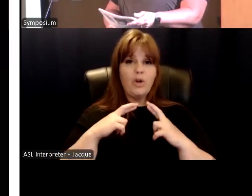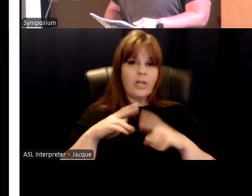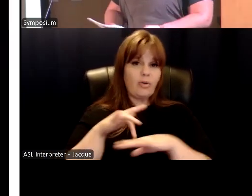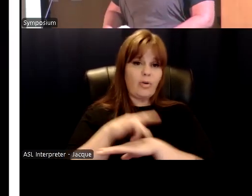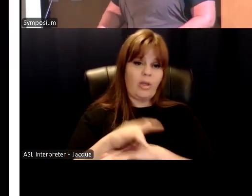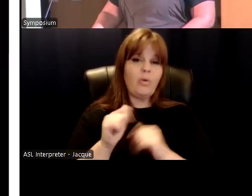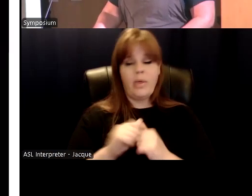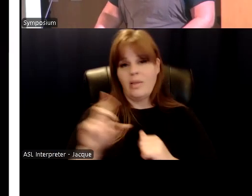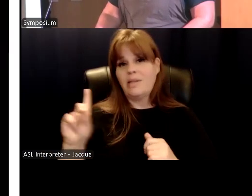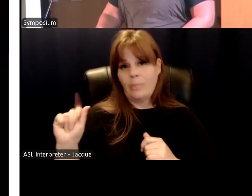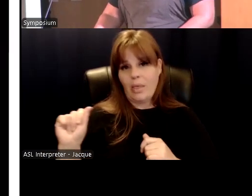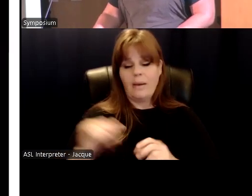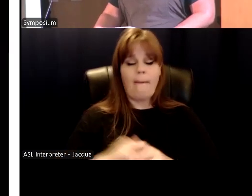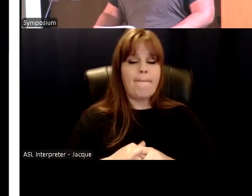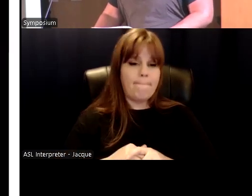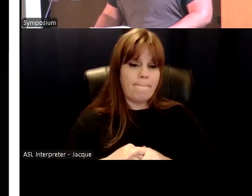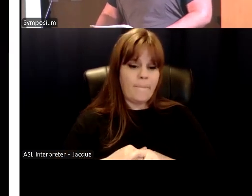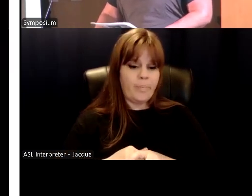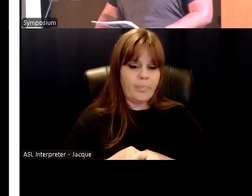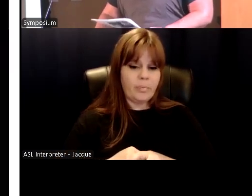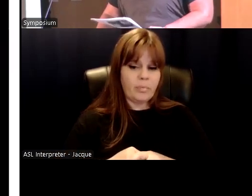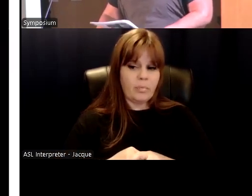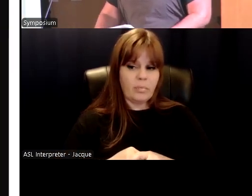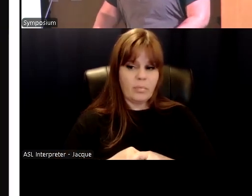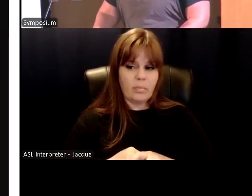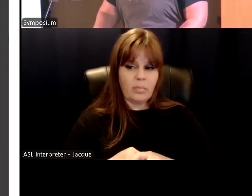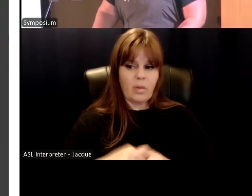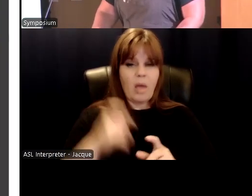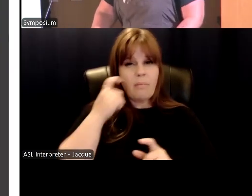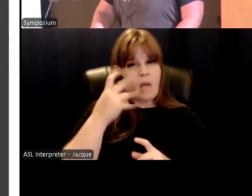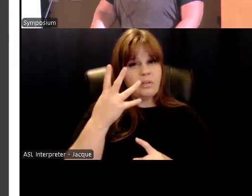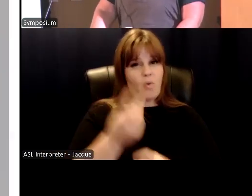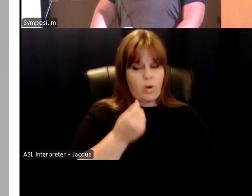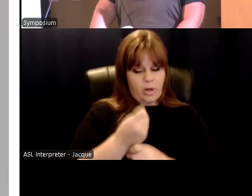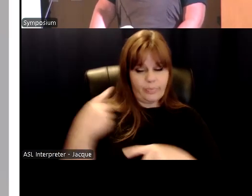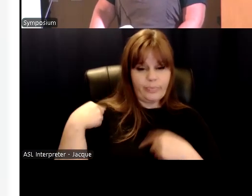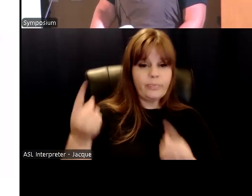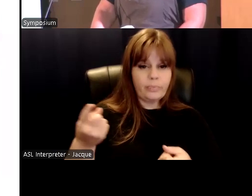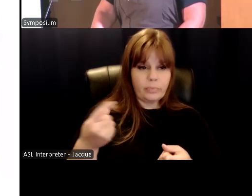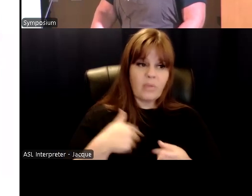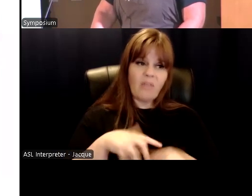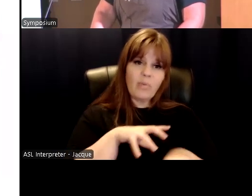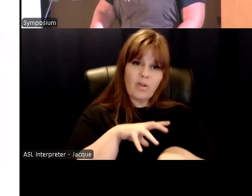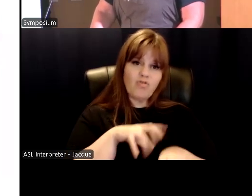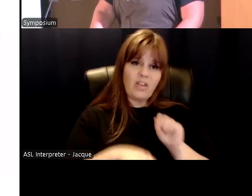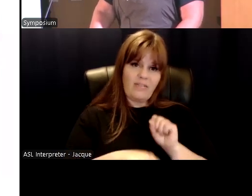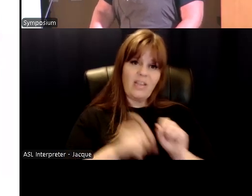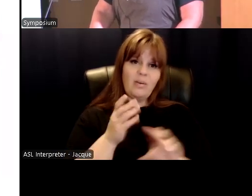with disability. Over these past 4 years, I have been grieving pre-COVID